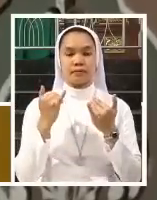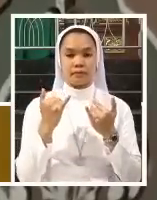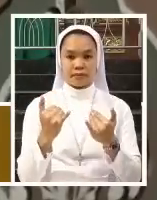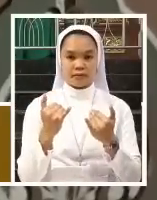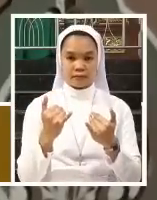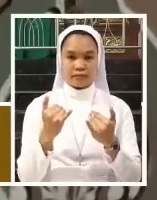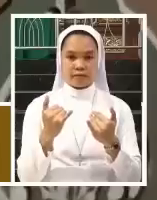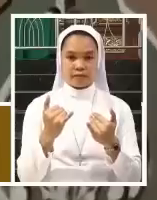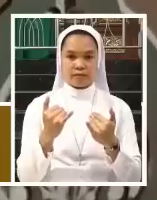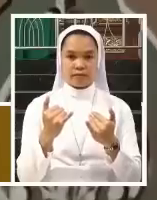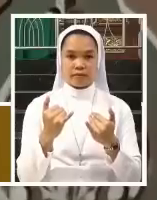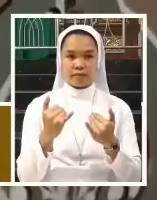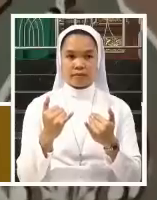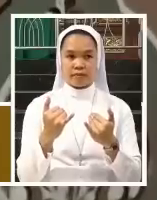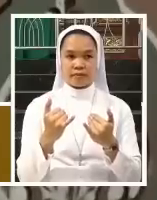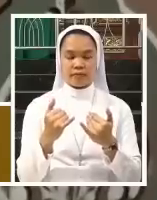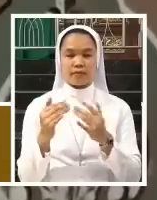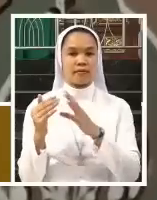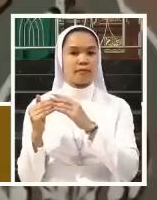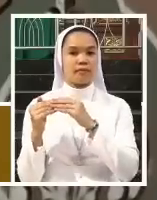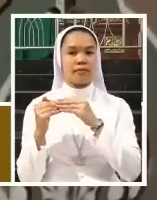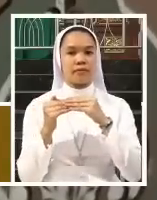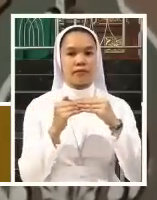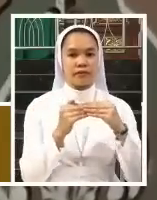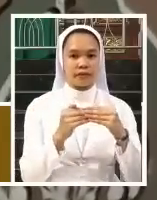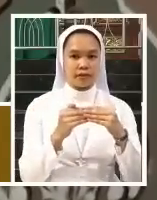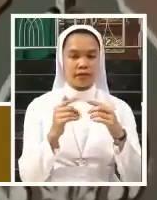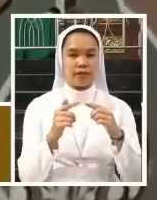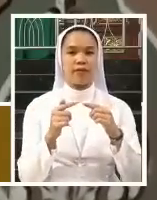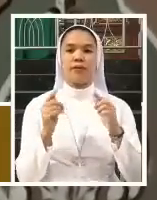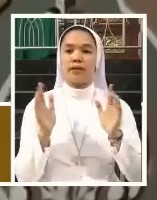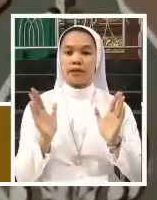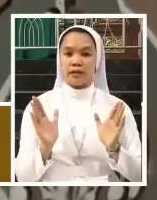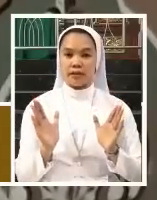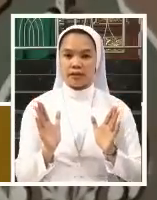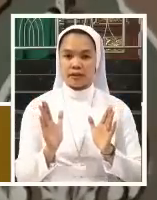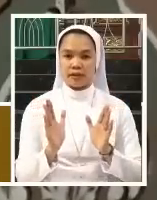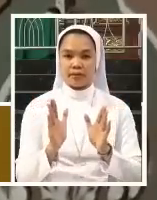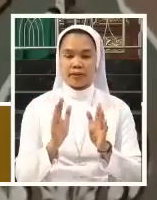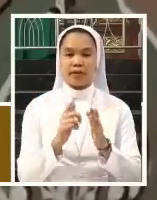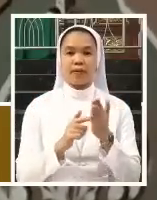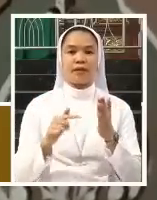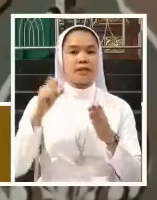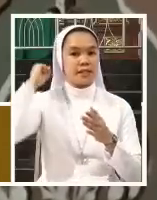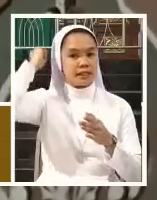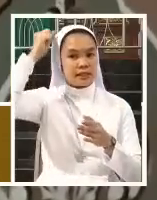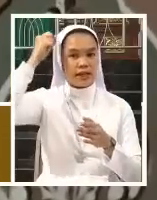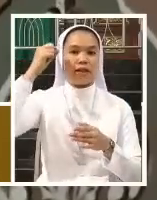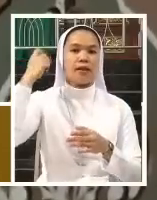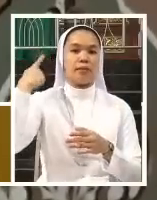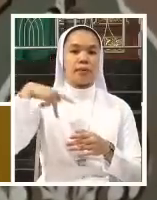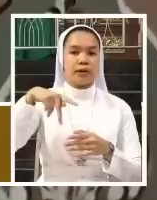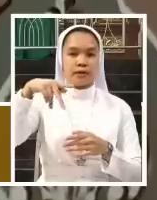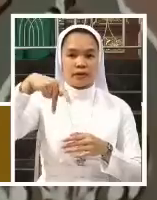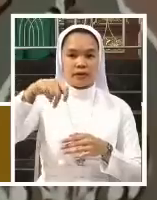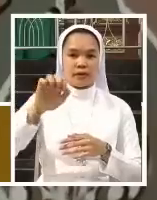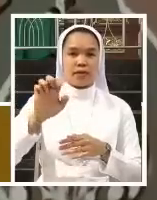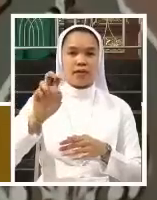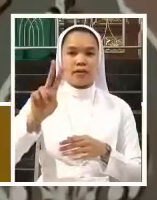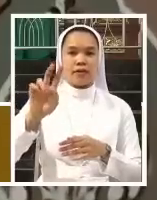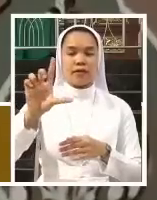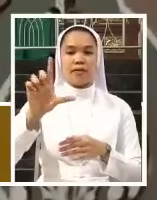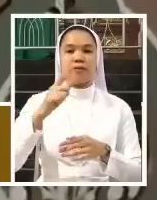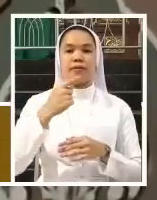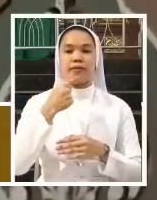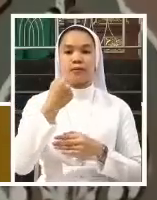like to lead you to an inspiration to what St. Paul says in the second letter